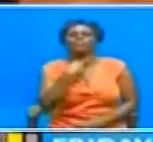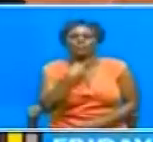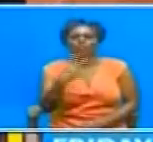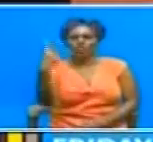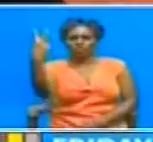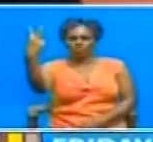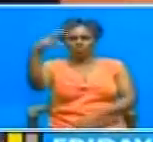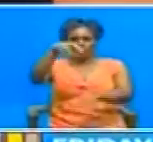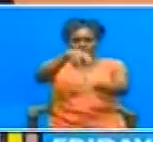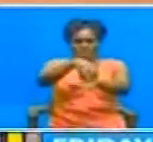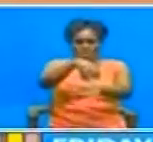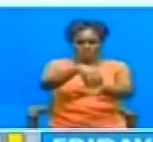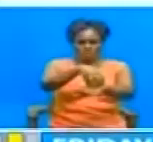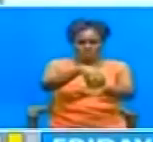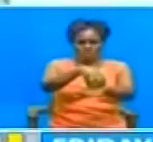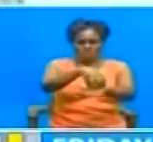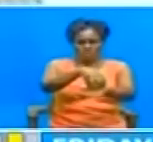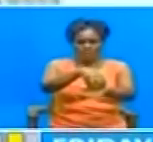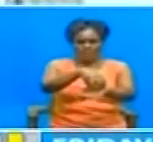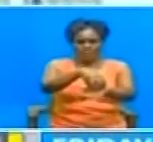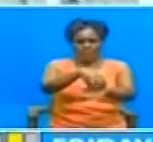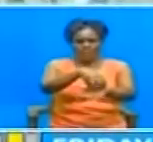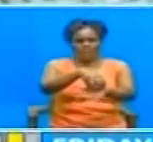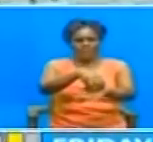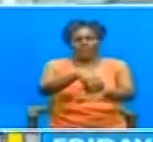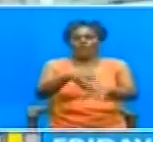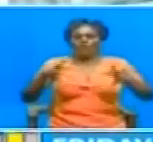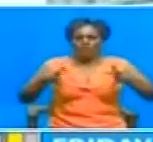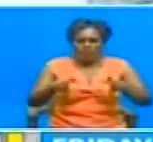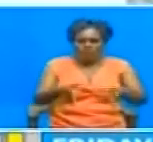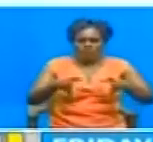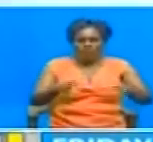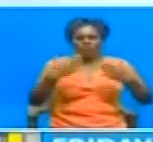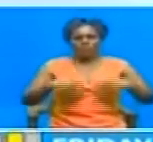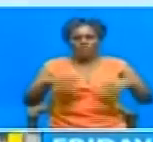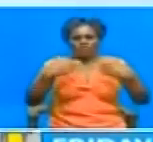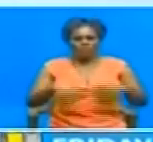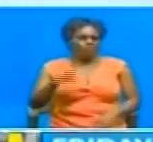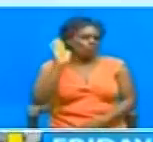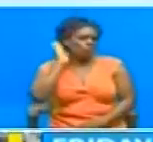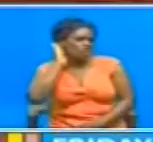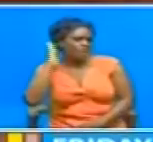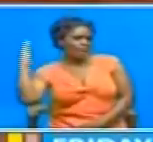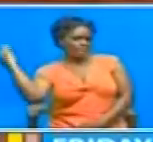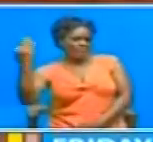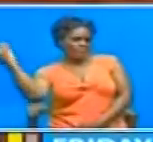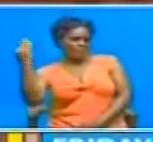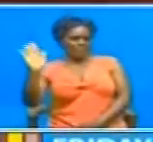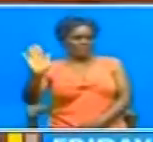in Tumtish and Kabasalo in Ijara sub-county and allegedly forced worshippers to listen to their propaganda for 2 hours.